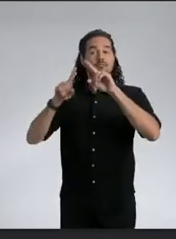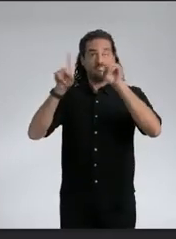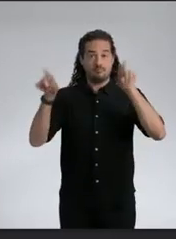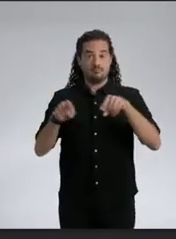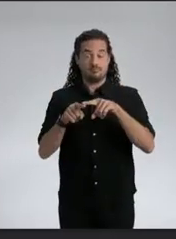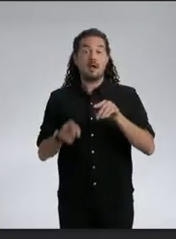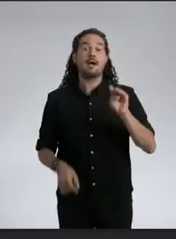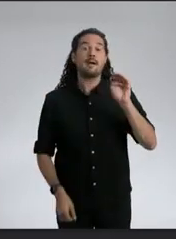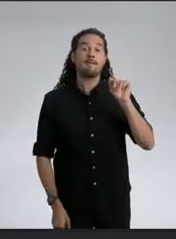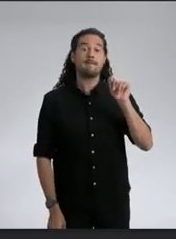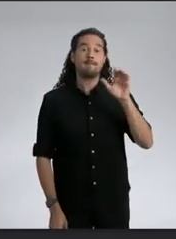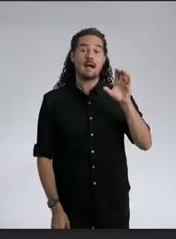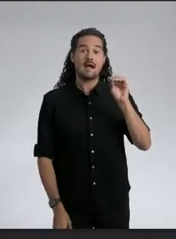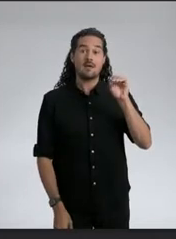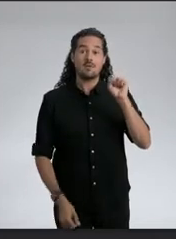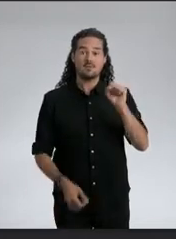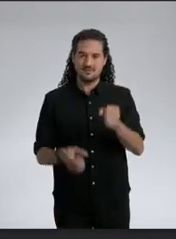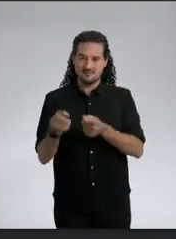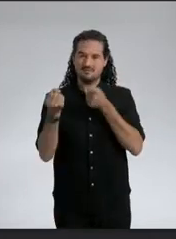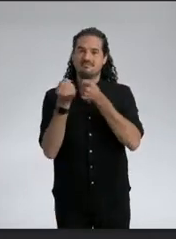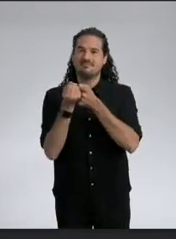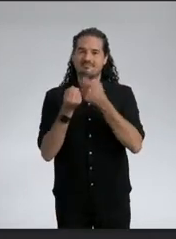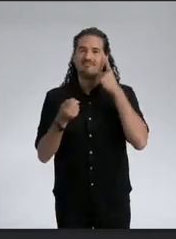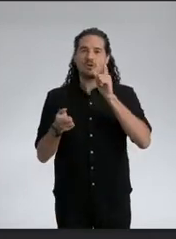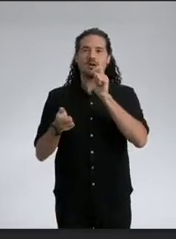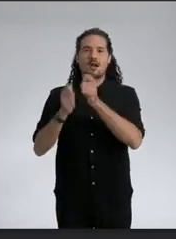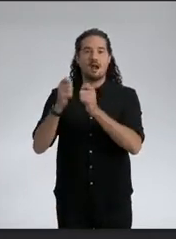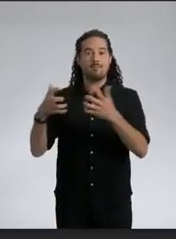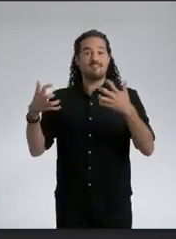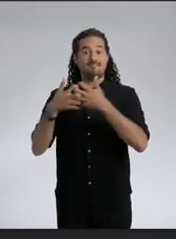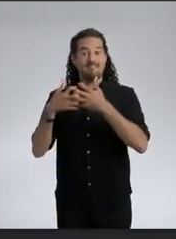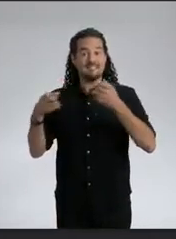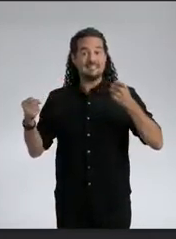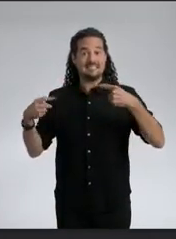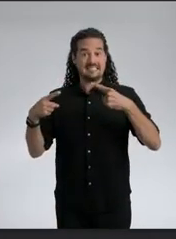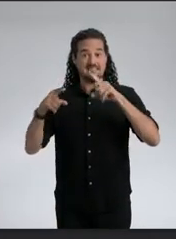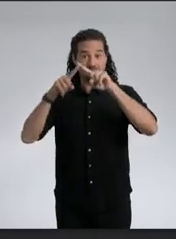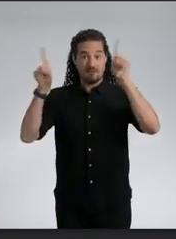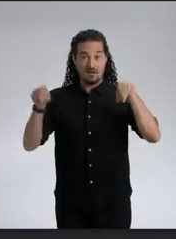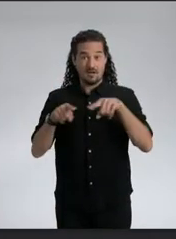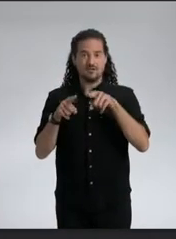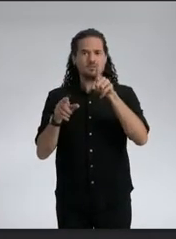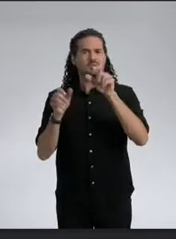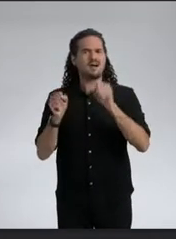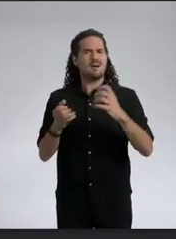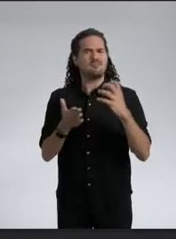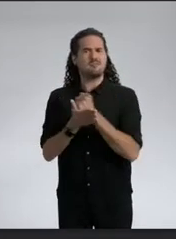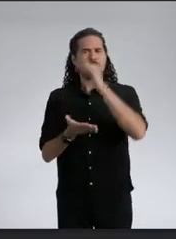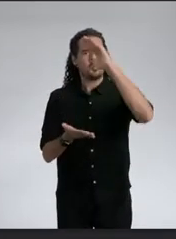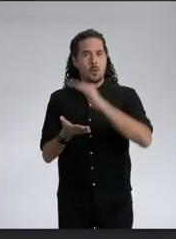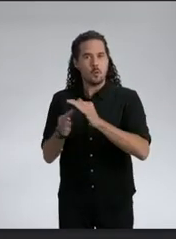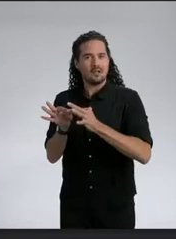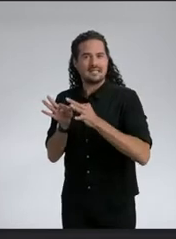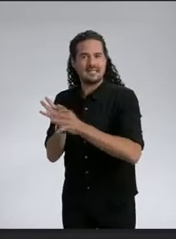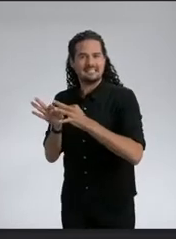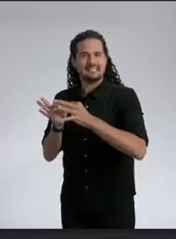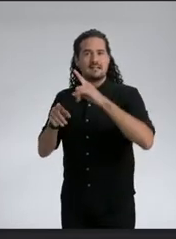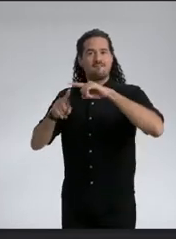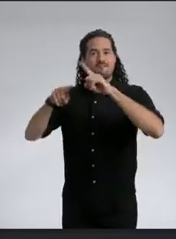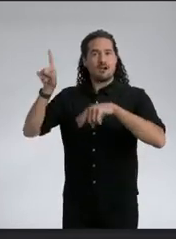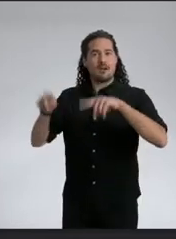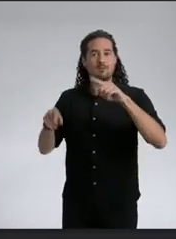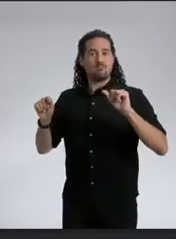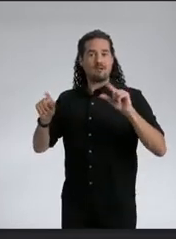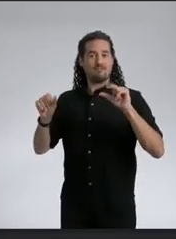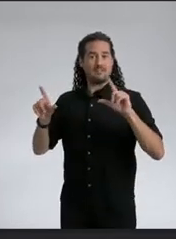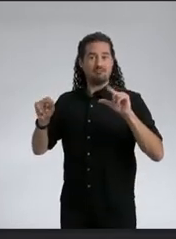sync displays. This means you can now take advantage of these ultra low latency and variable refresh rate displays for your